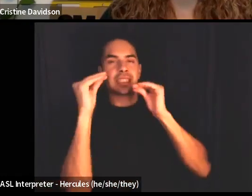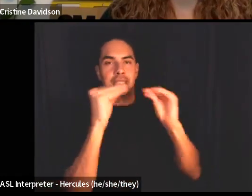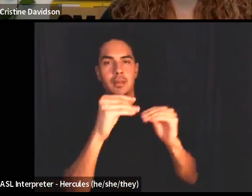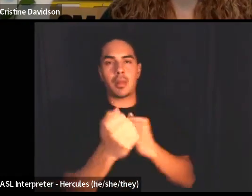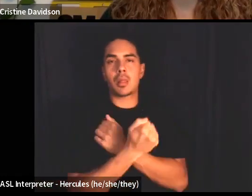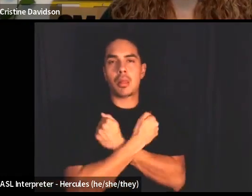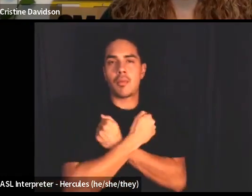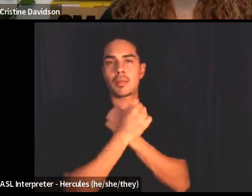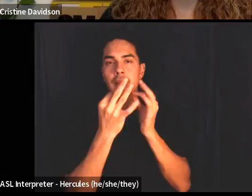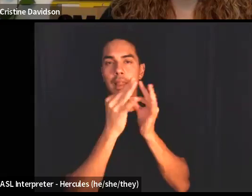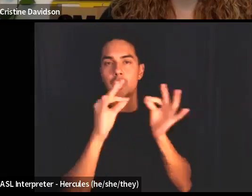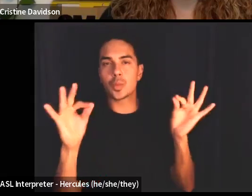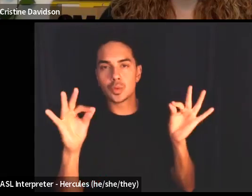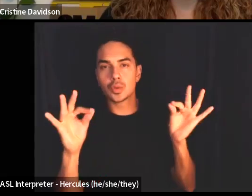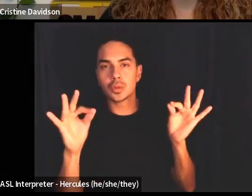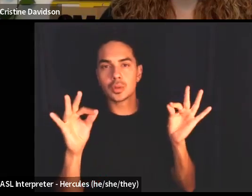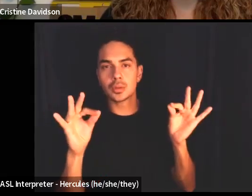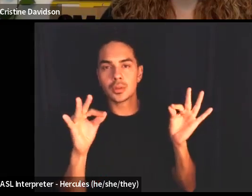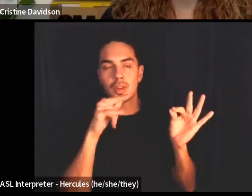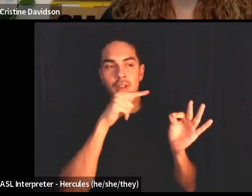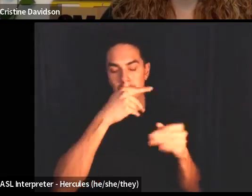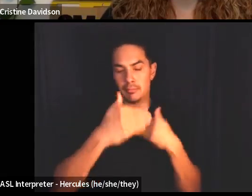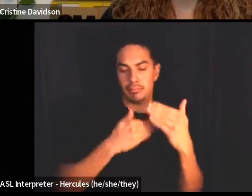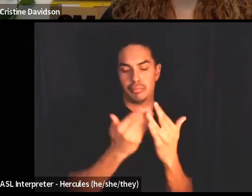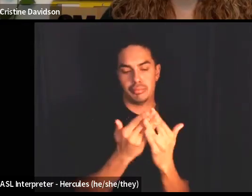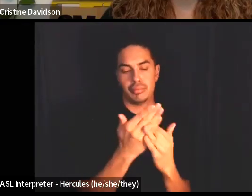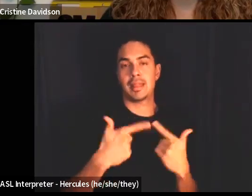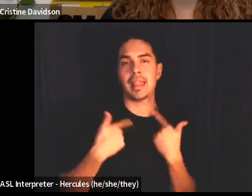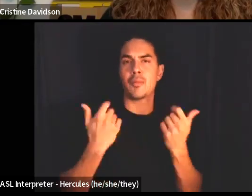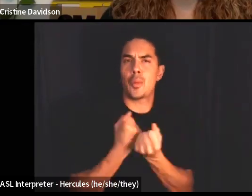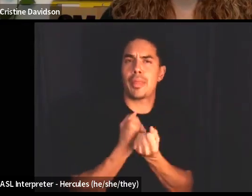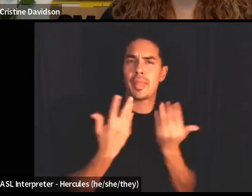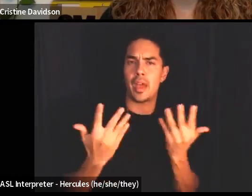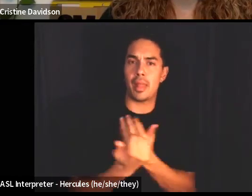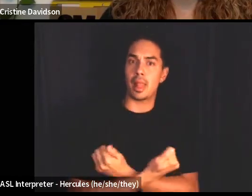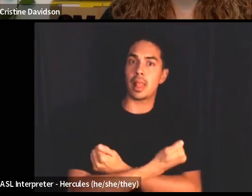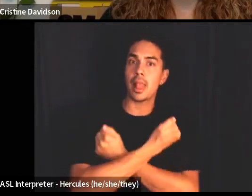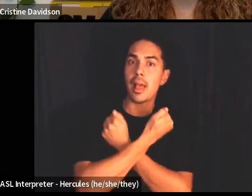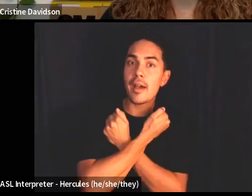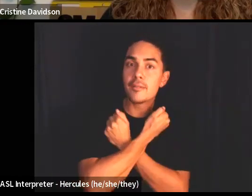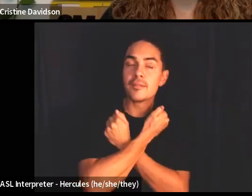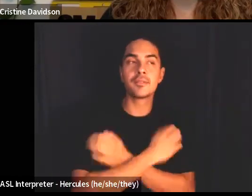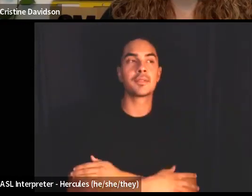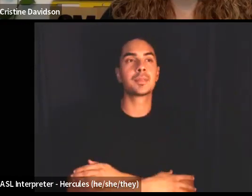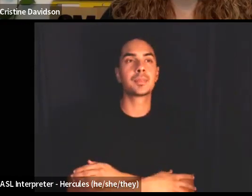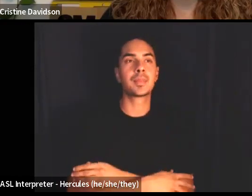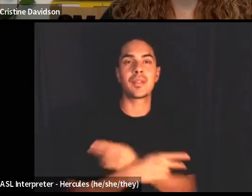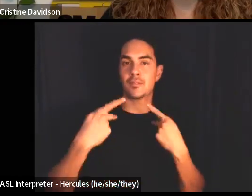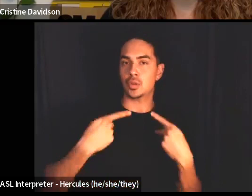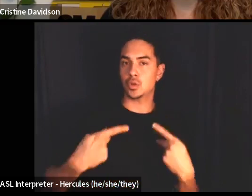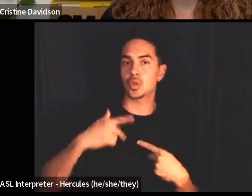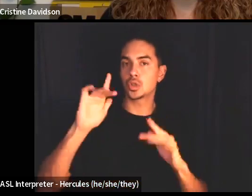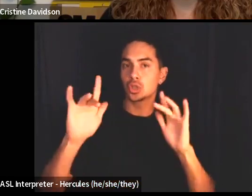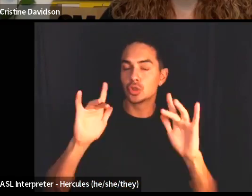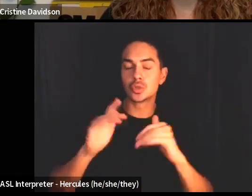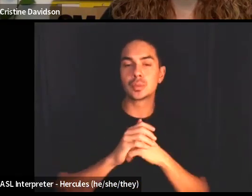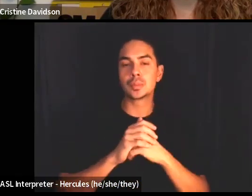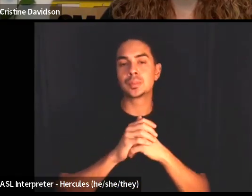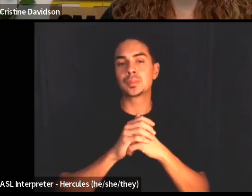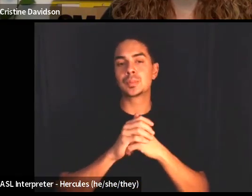all of the violence that happened. Where do we give forgiveness and leniency to